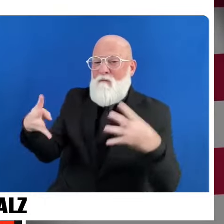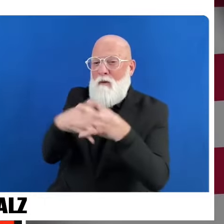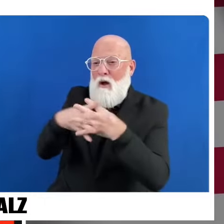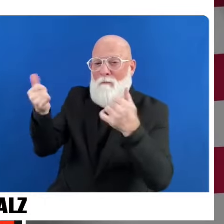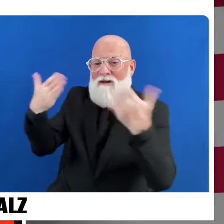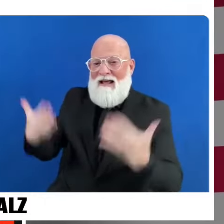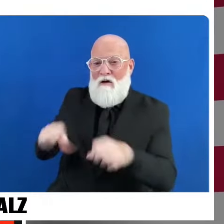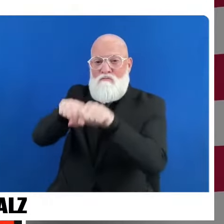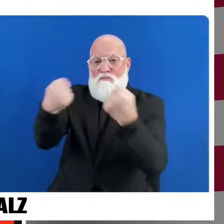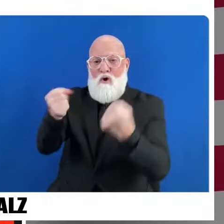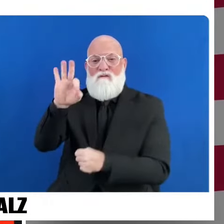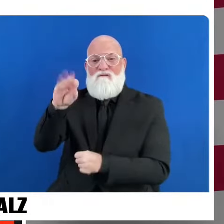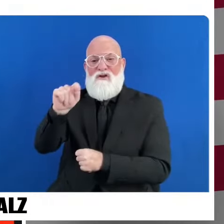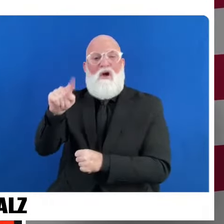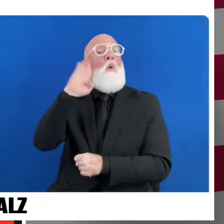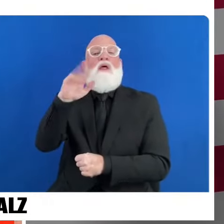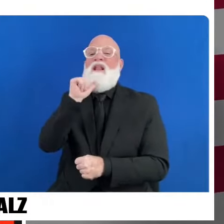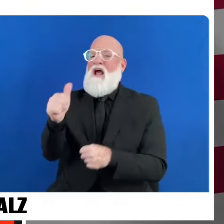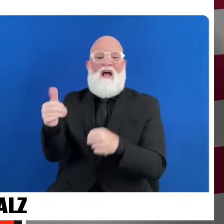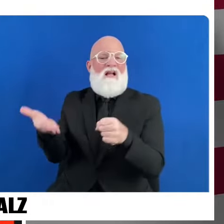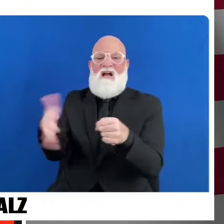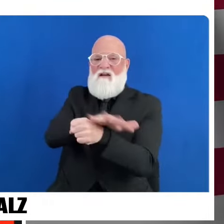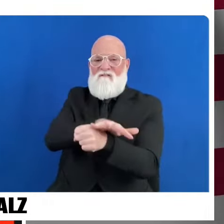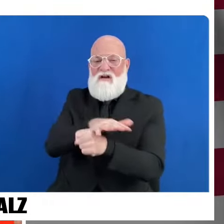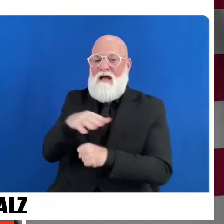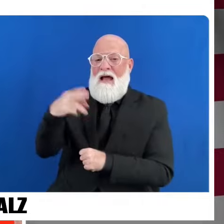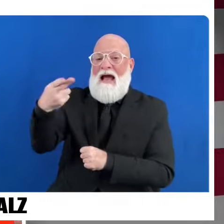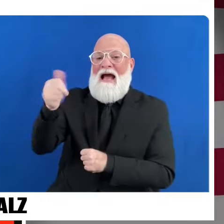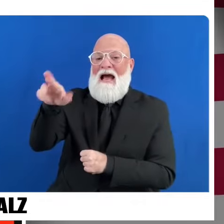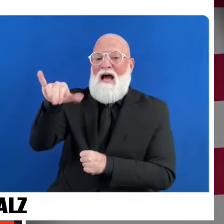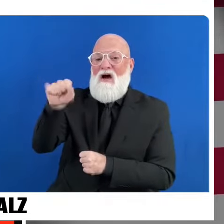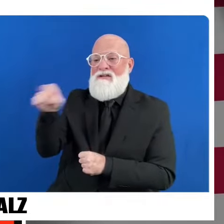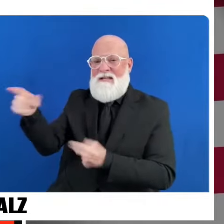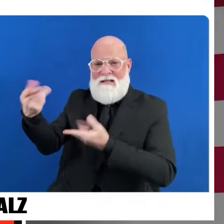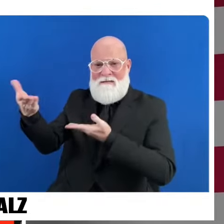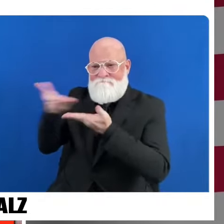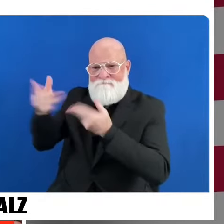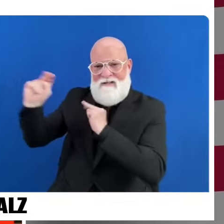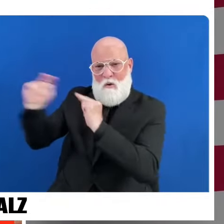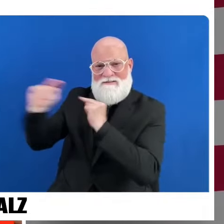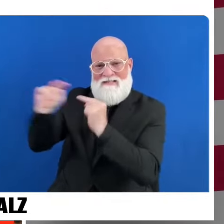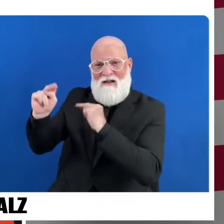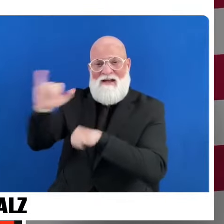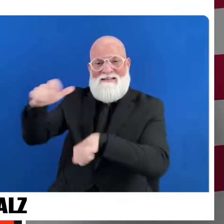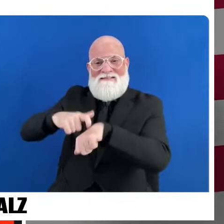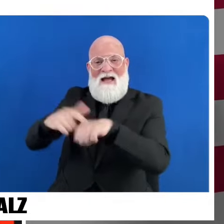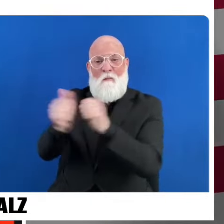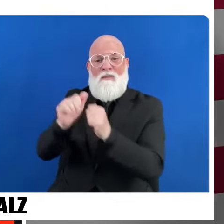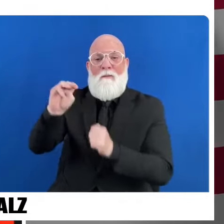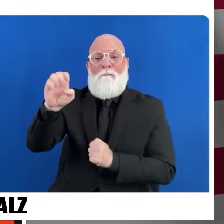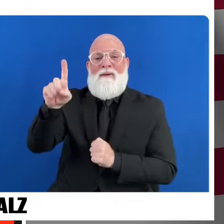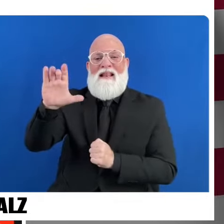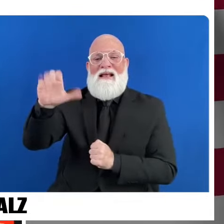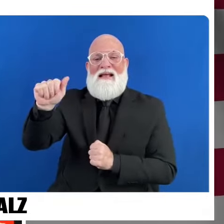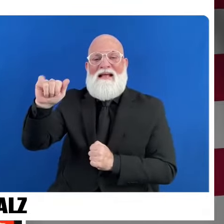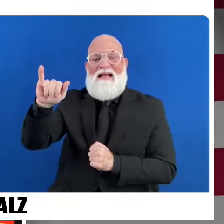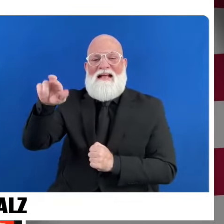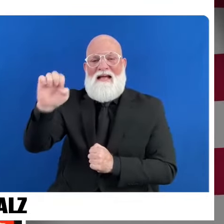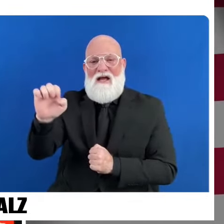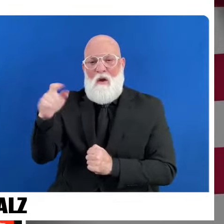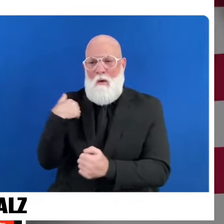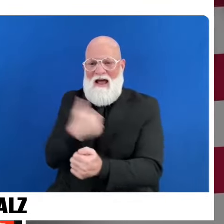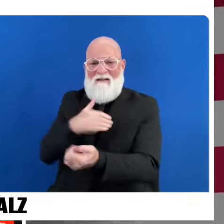Harris negotiated drug prices for the first time with Medicare. We have 10 drugs that will come online, the most common ones that'll be there. But